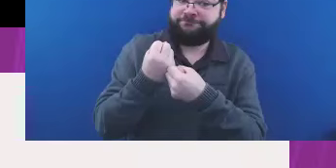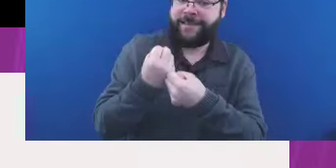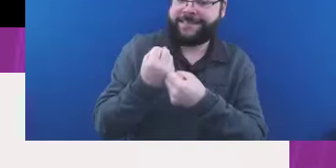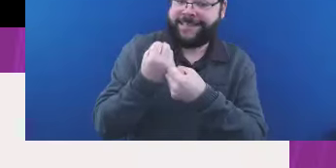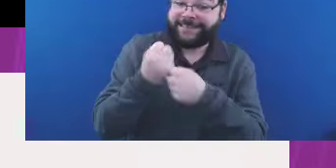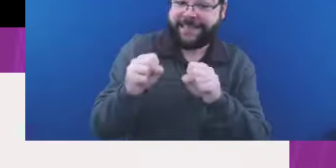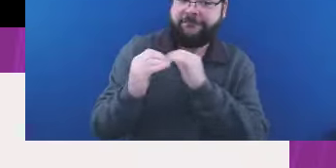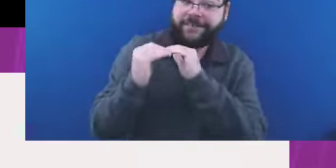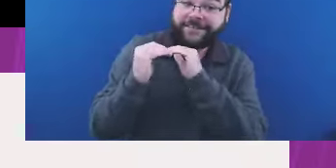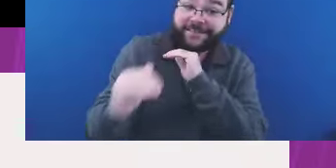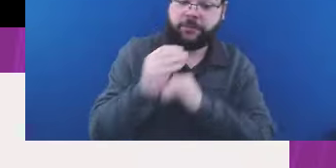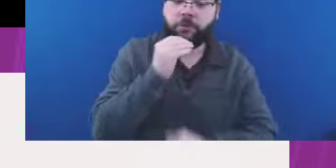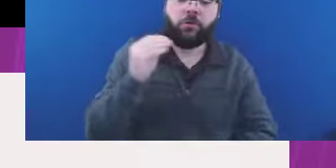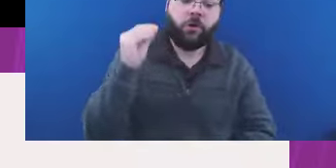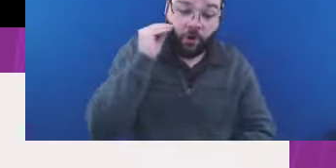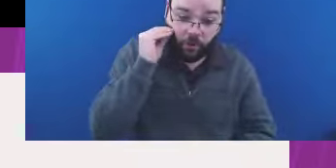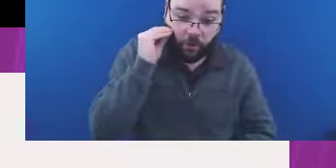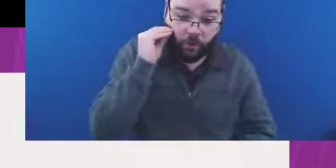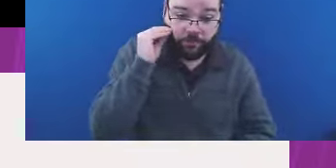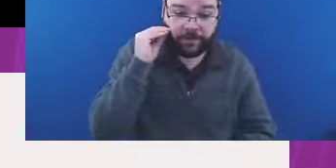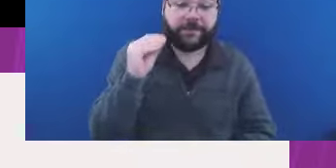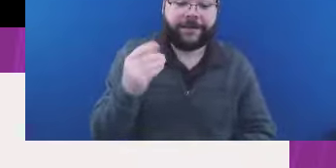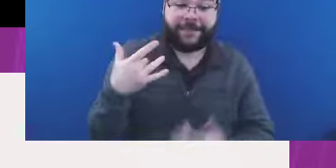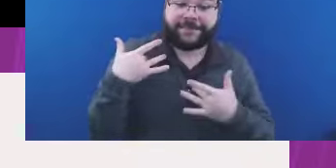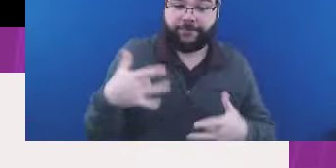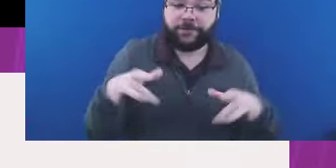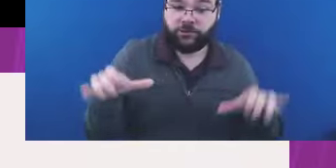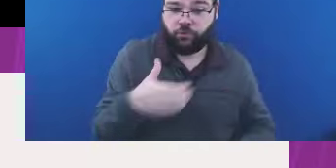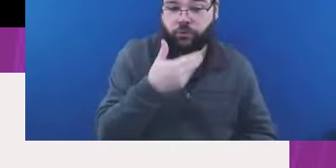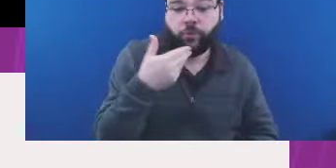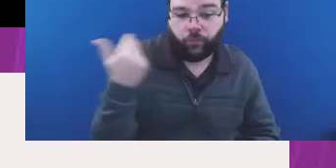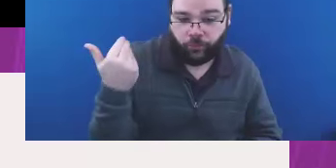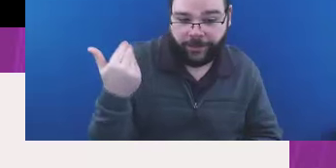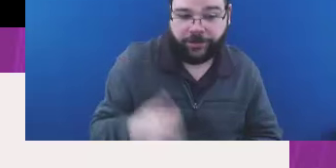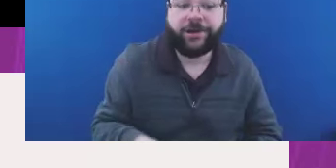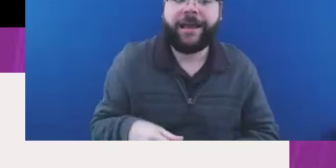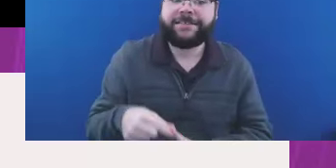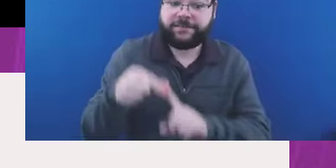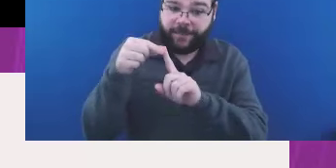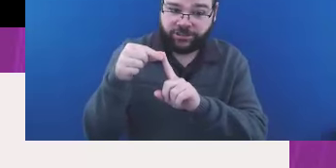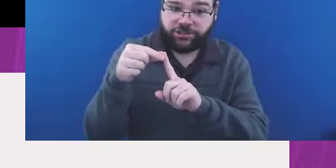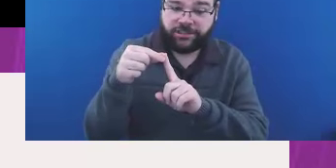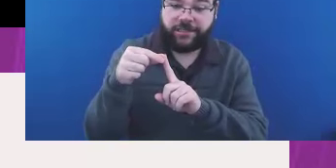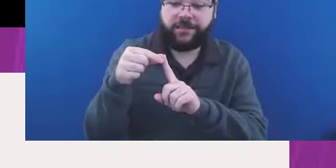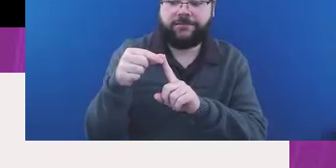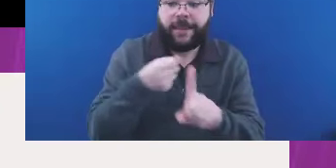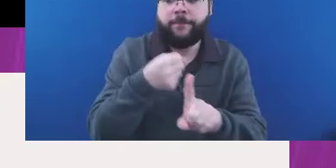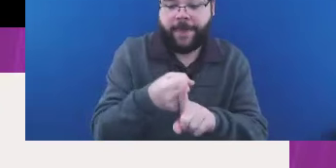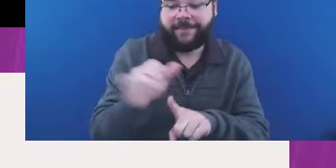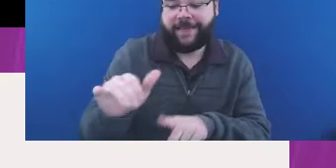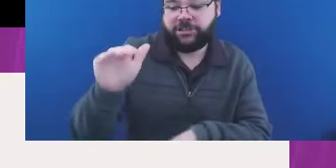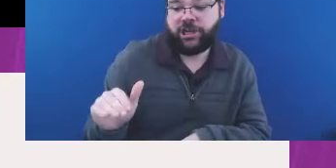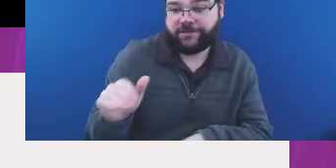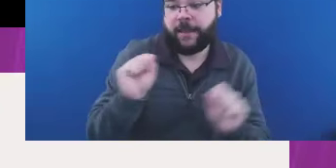earliest years can have long-lasting impacts, particularly on children's school readiness. And this top